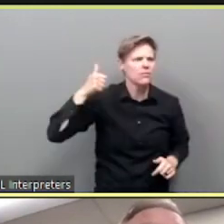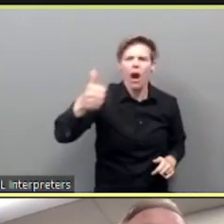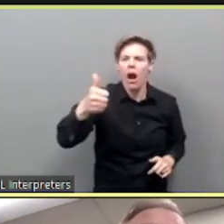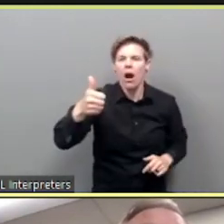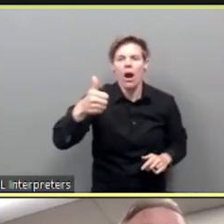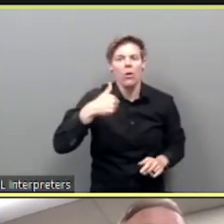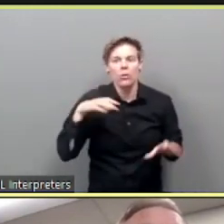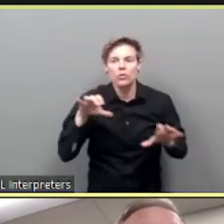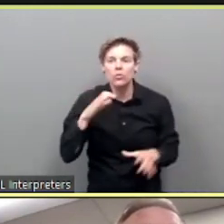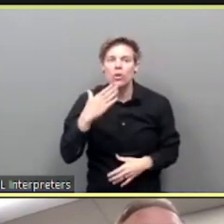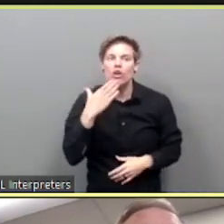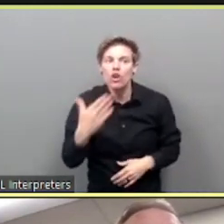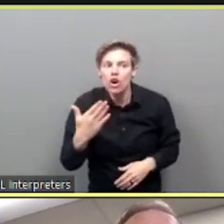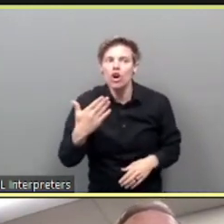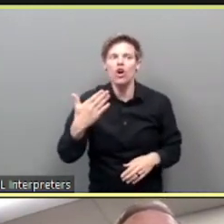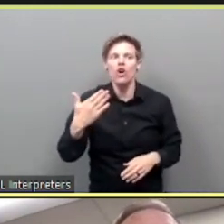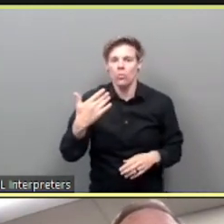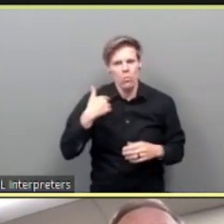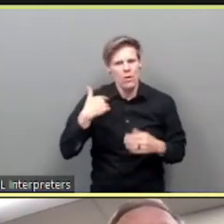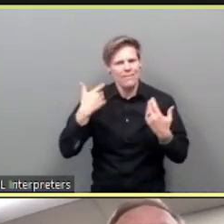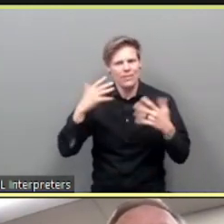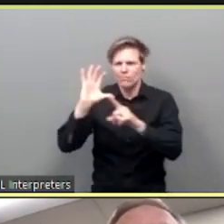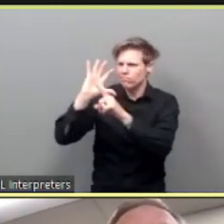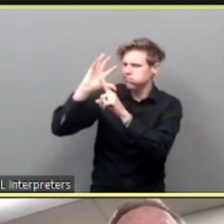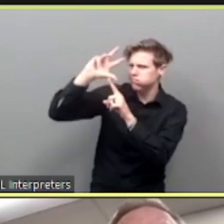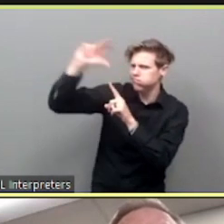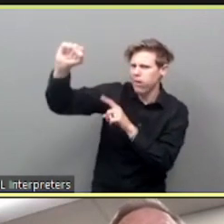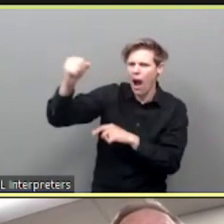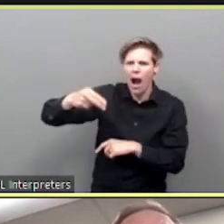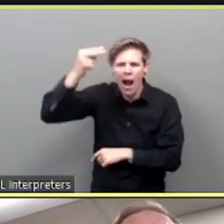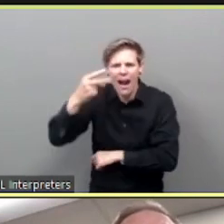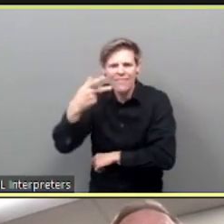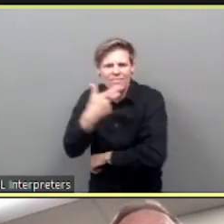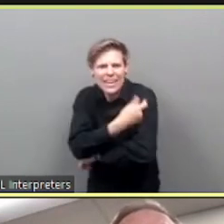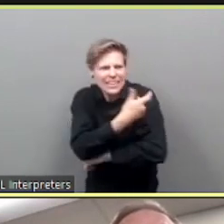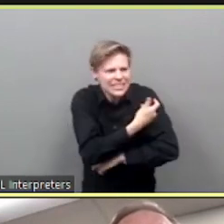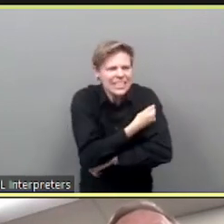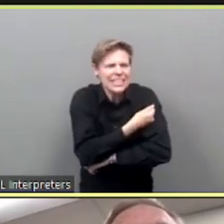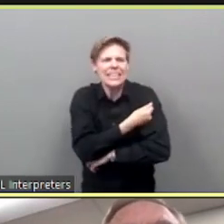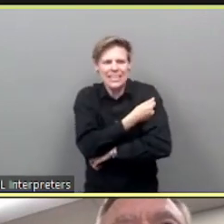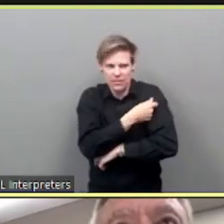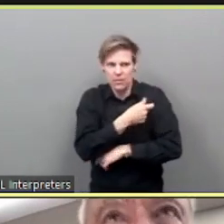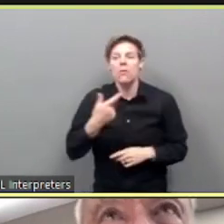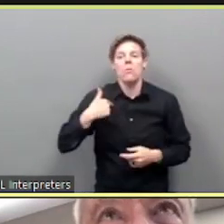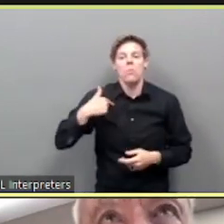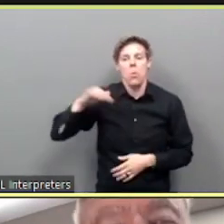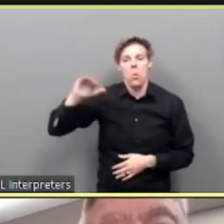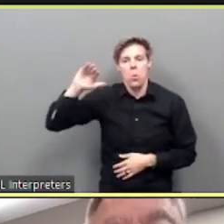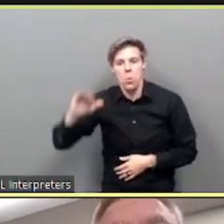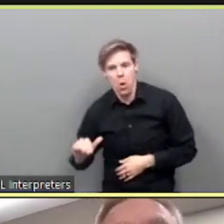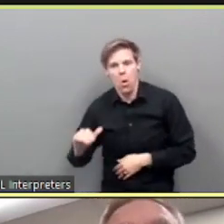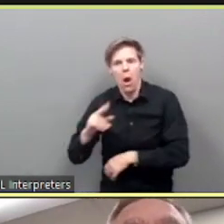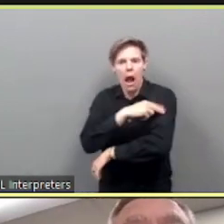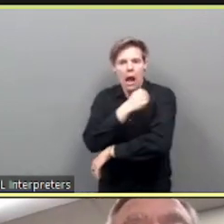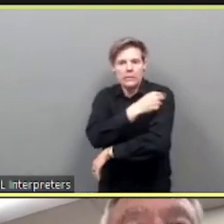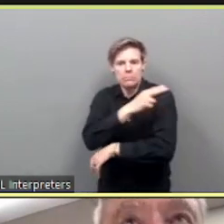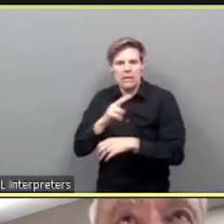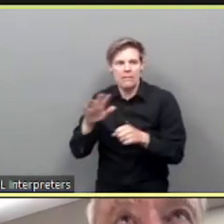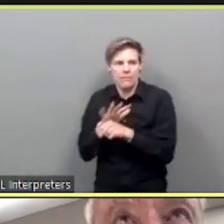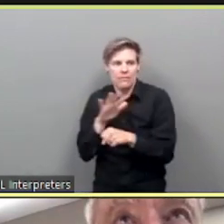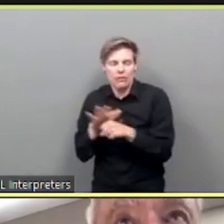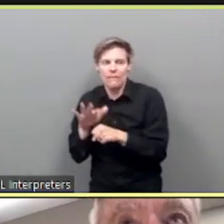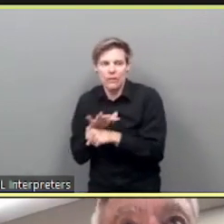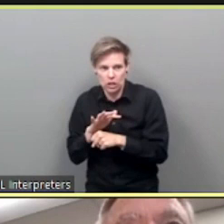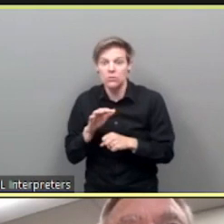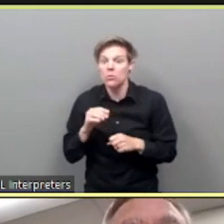high vaccination rate and a low hospitalization rate. And so even though we are struggling and our ICUs